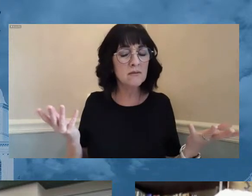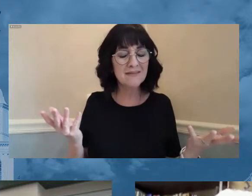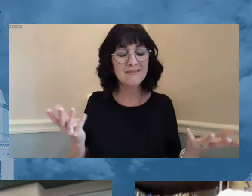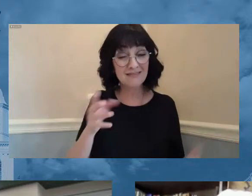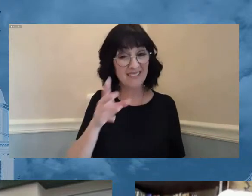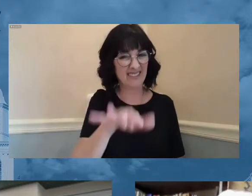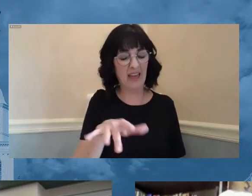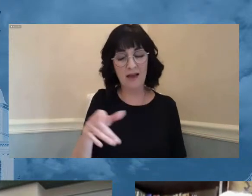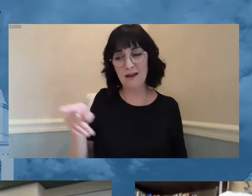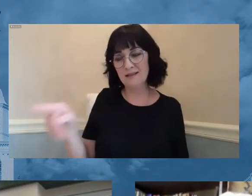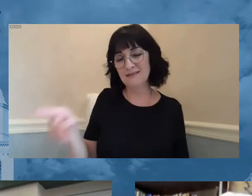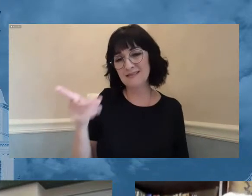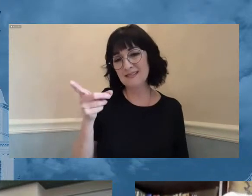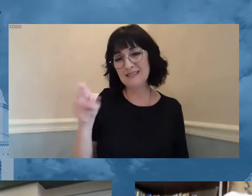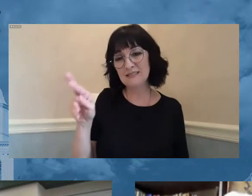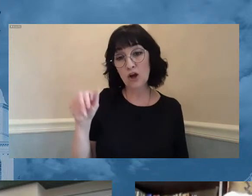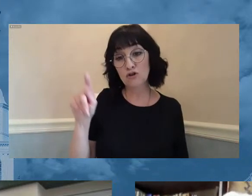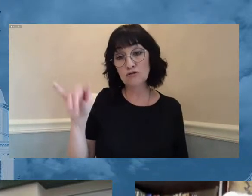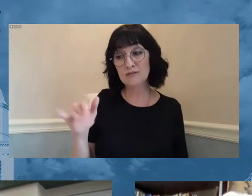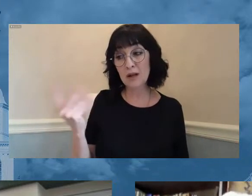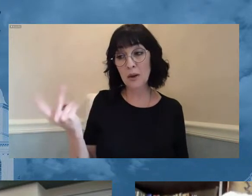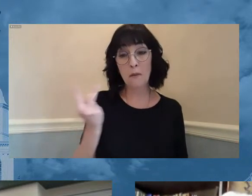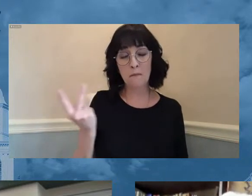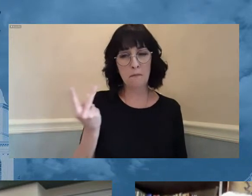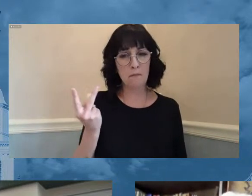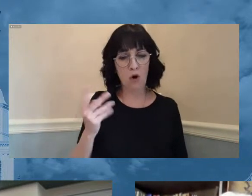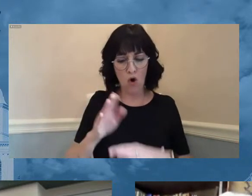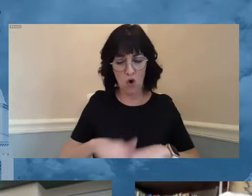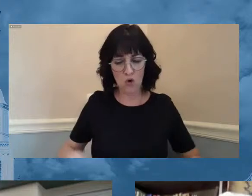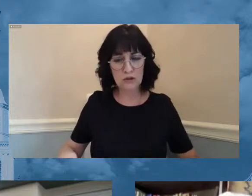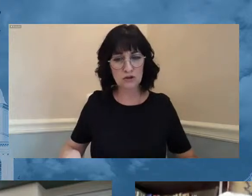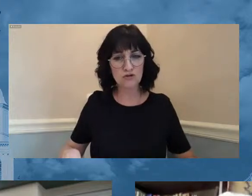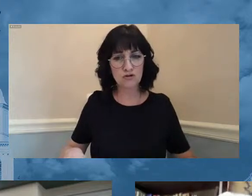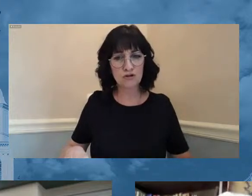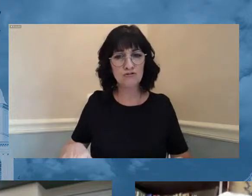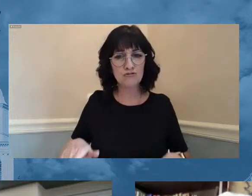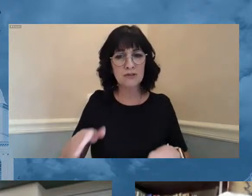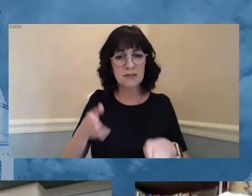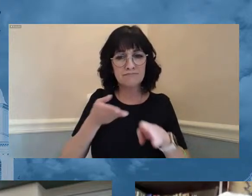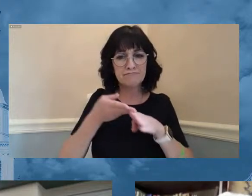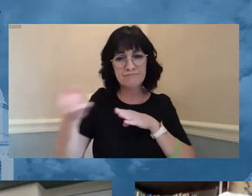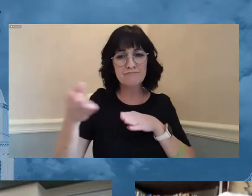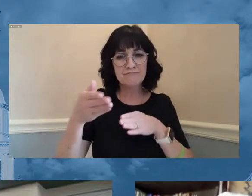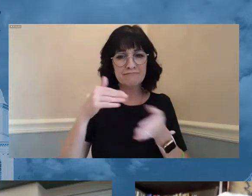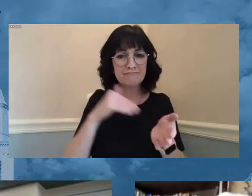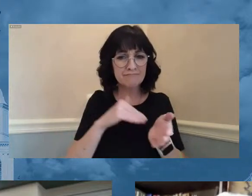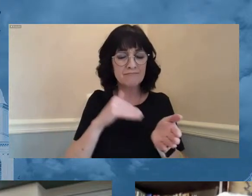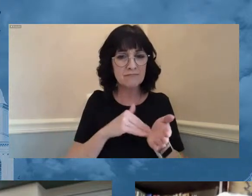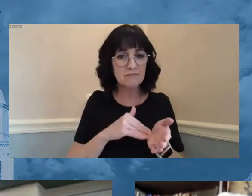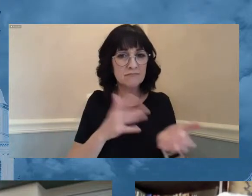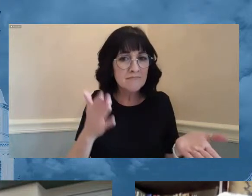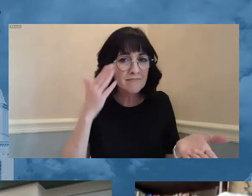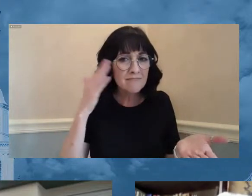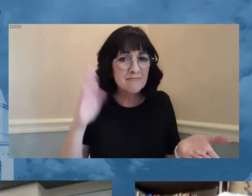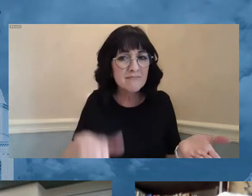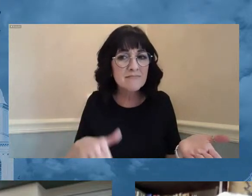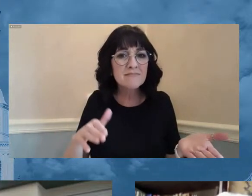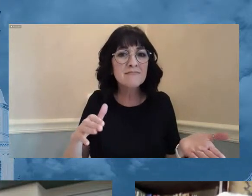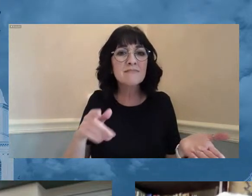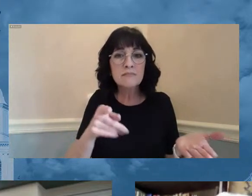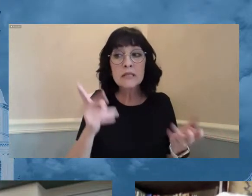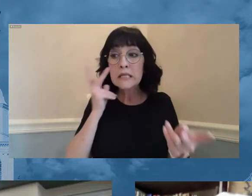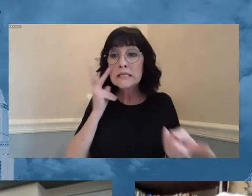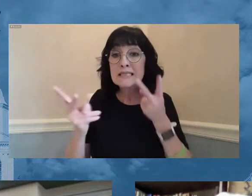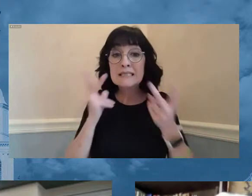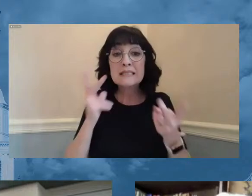stuff that comes out your nose and how more infectious that COVID is, that despite doing all that, we still